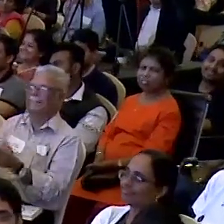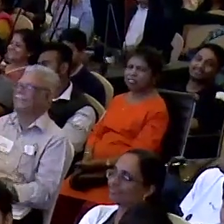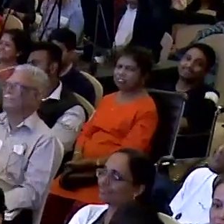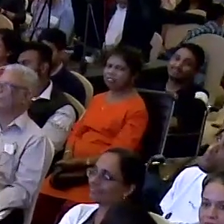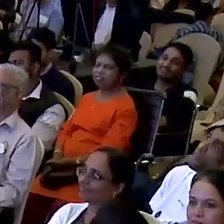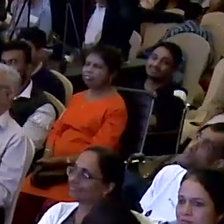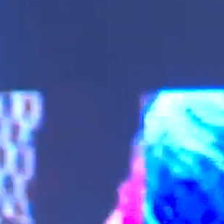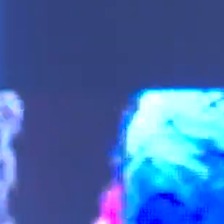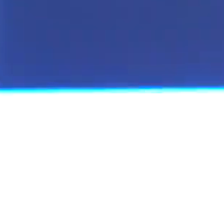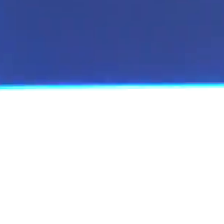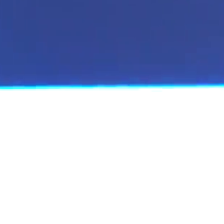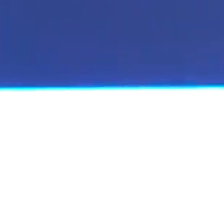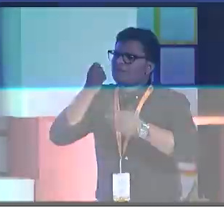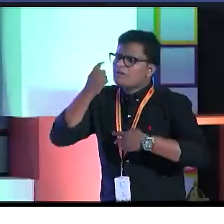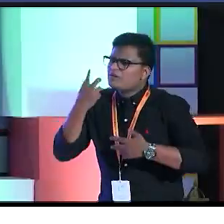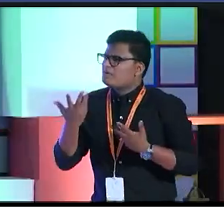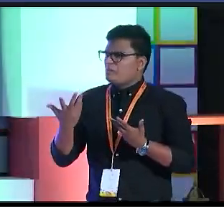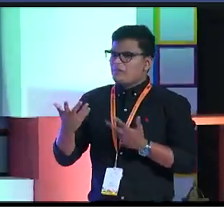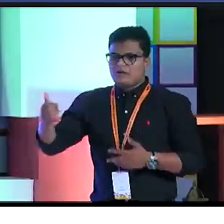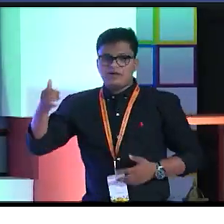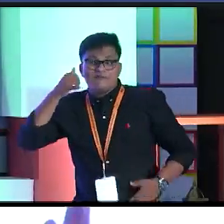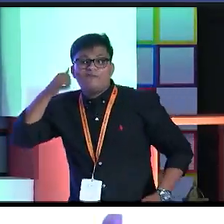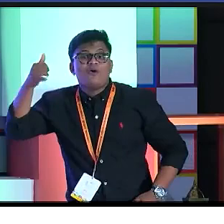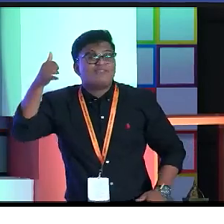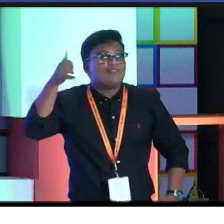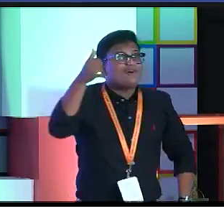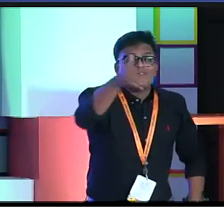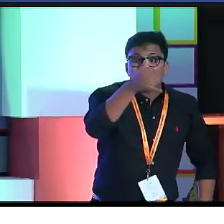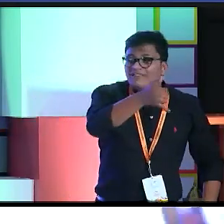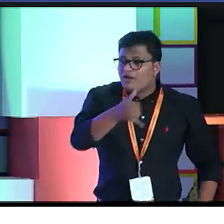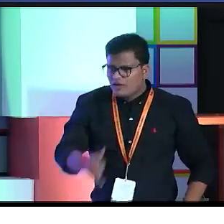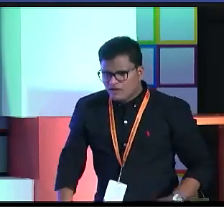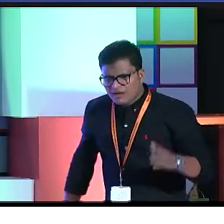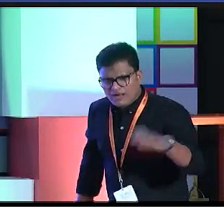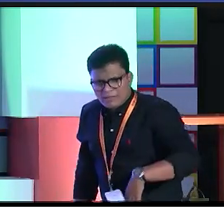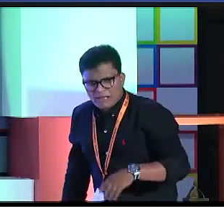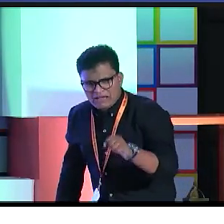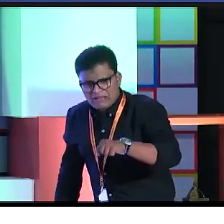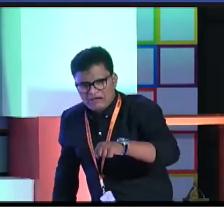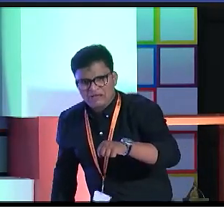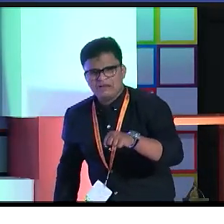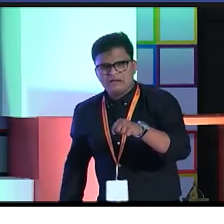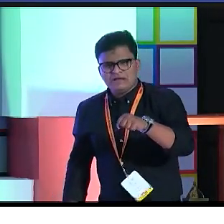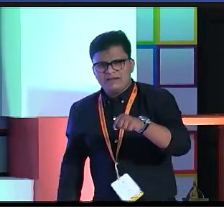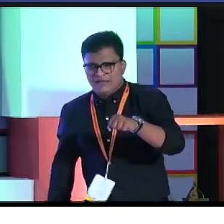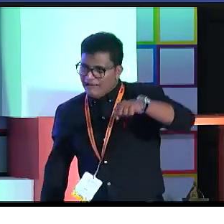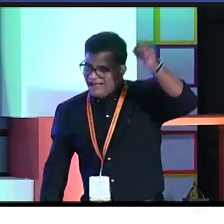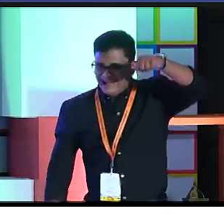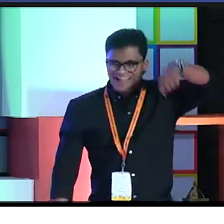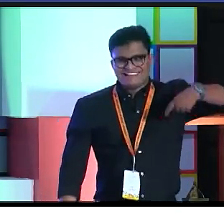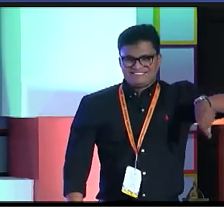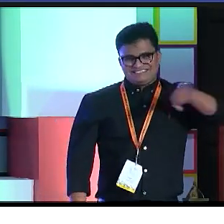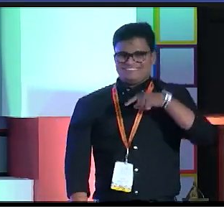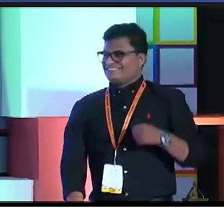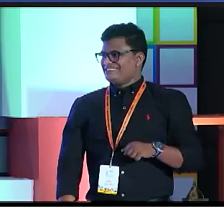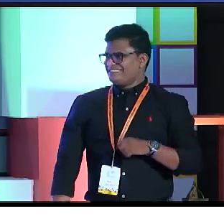I understand that many of you would have got phone calls from the volunteers, have you, right? Are you coming? If you haven't got registered. You got, right? Are